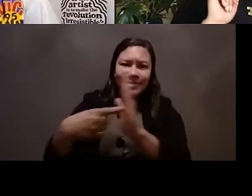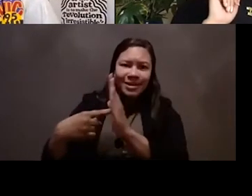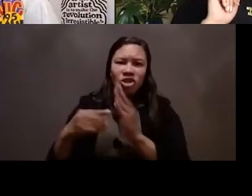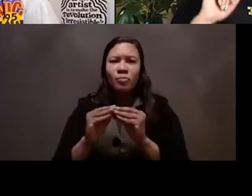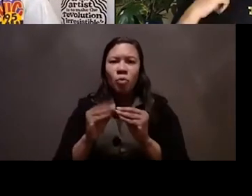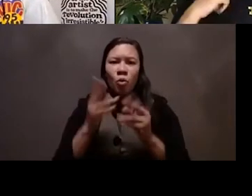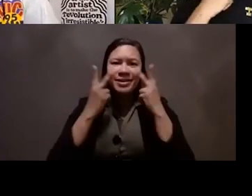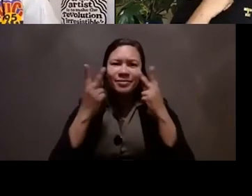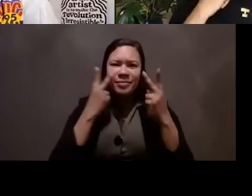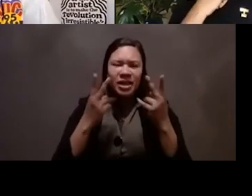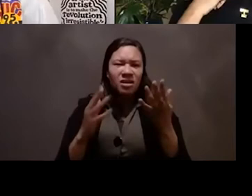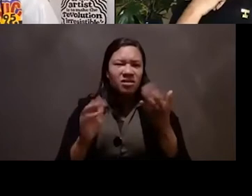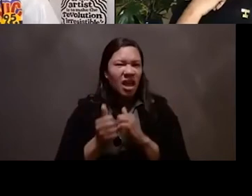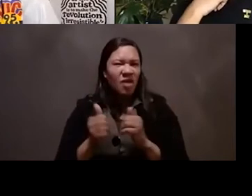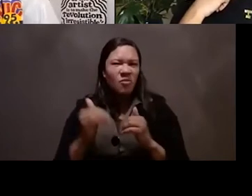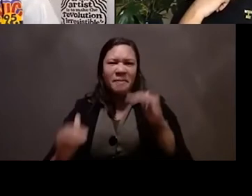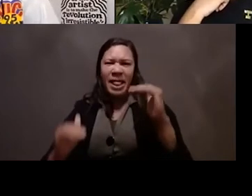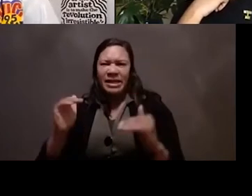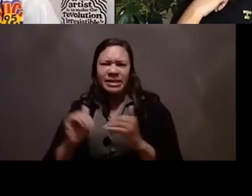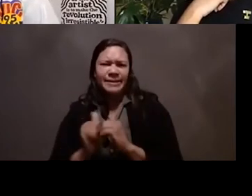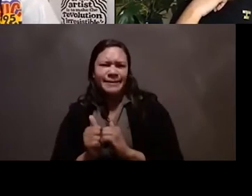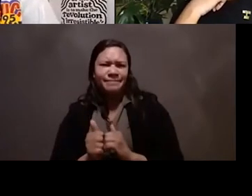Yeah,